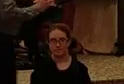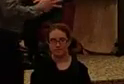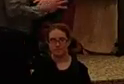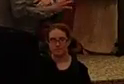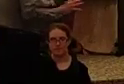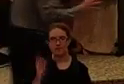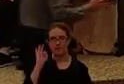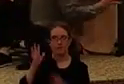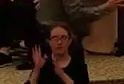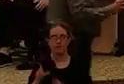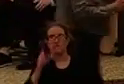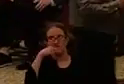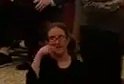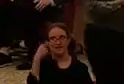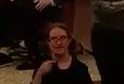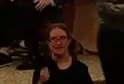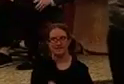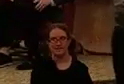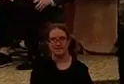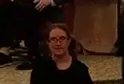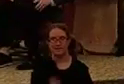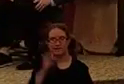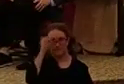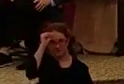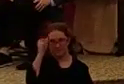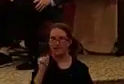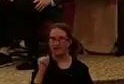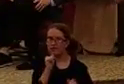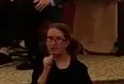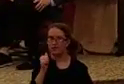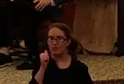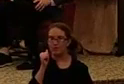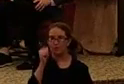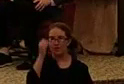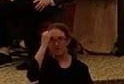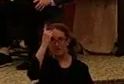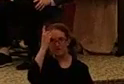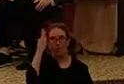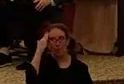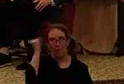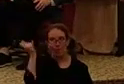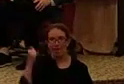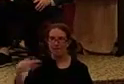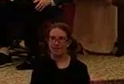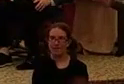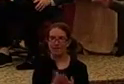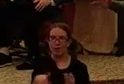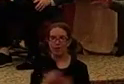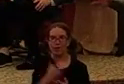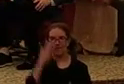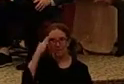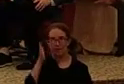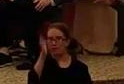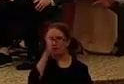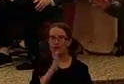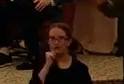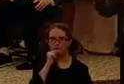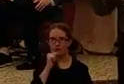And the pastor says, sir, I can't understand why I'm here. All I know is God told